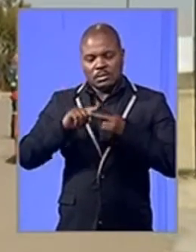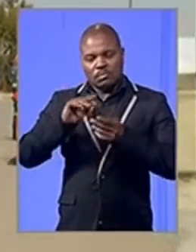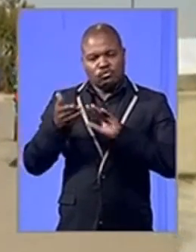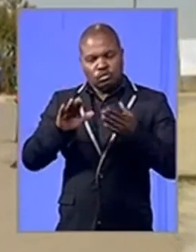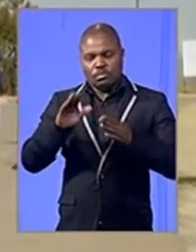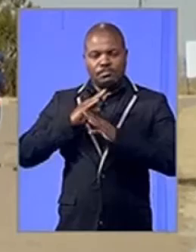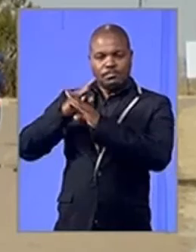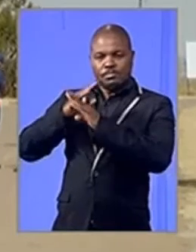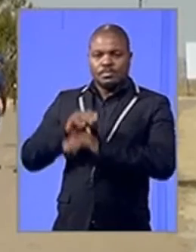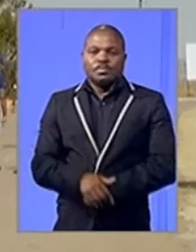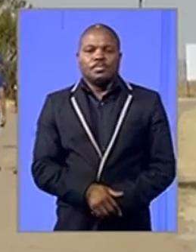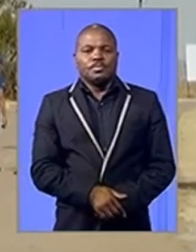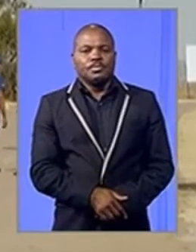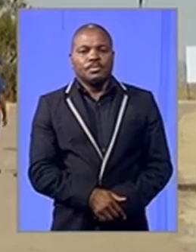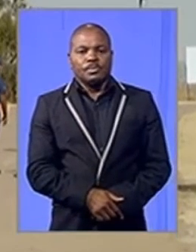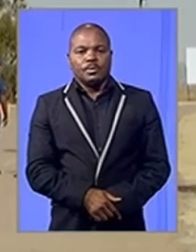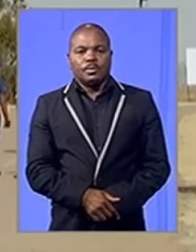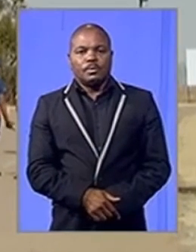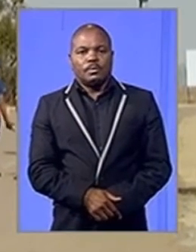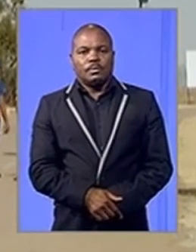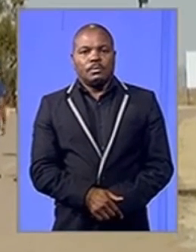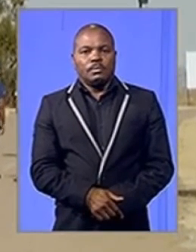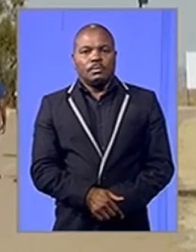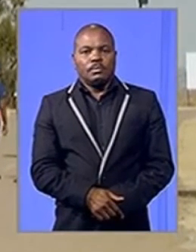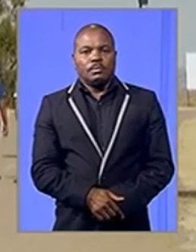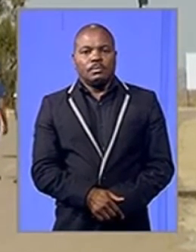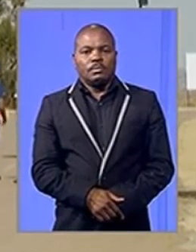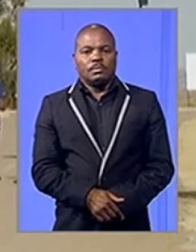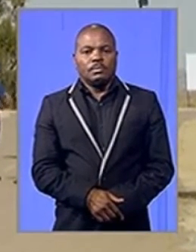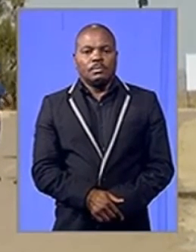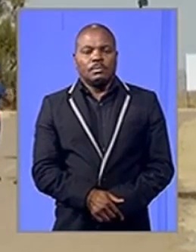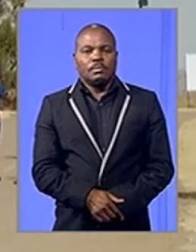Ofentse Stimo, SABC News, Zwartkop Racetrack, Molodium.